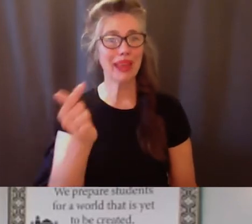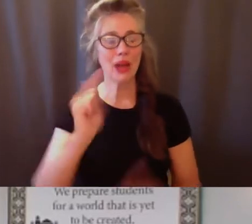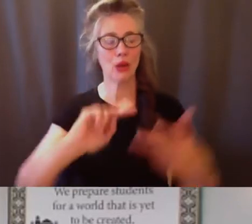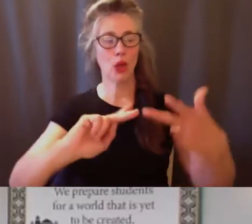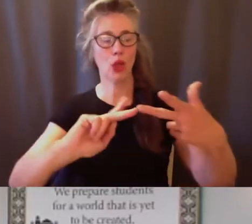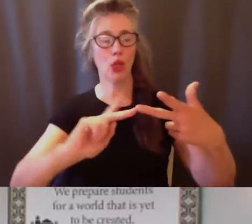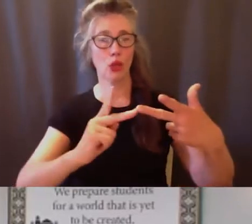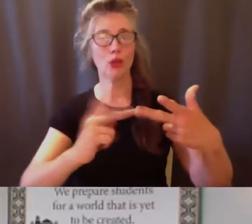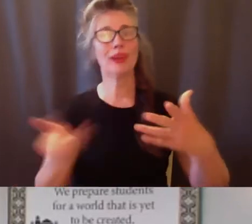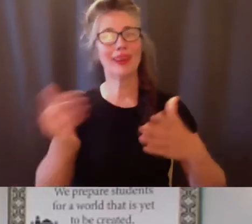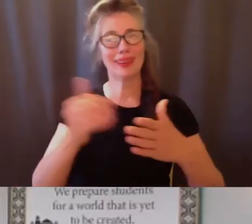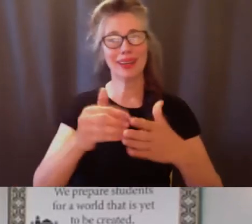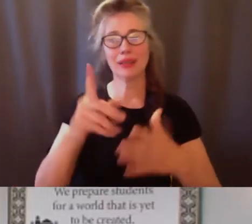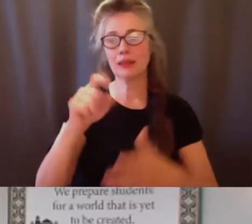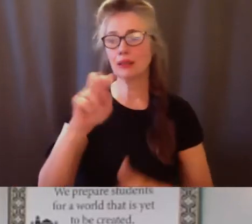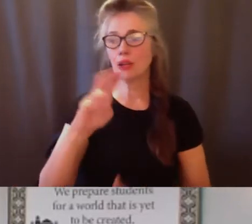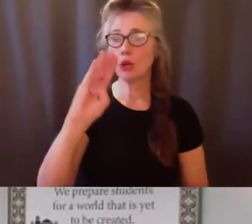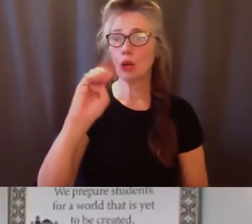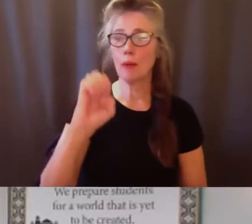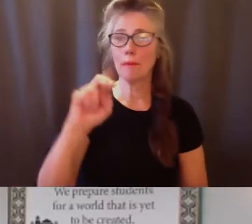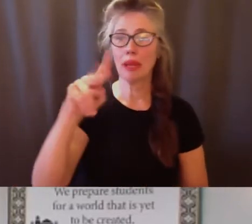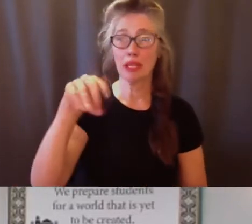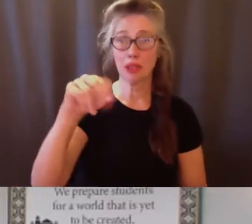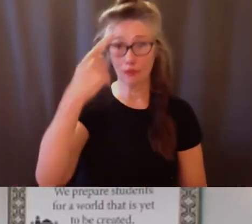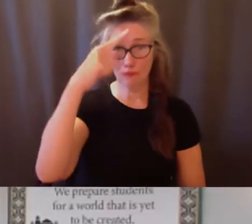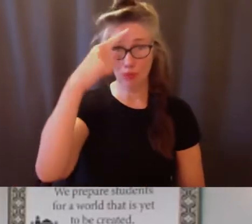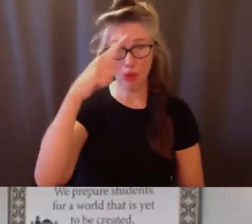Dr. Becchio. This is to approve the